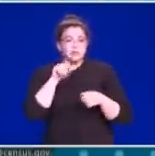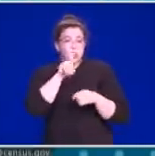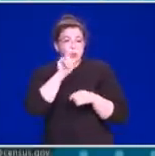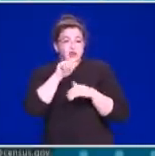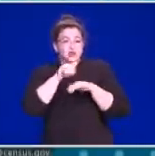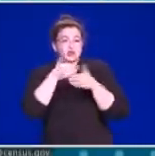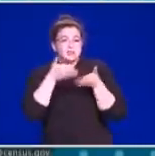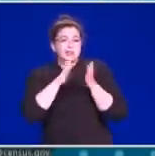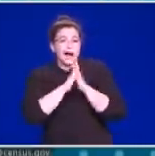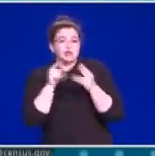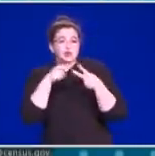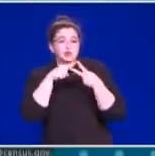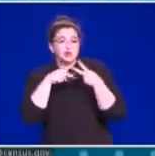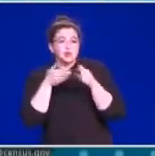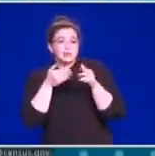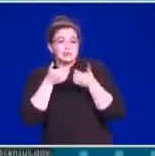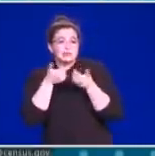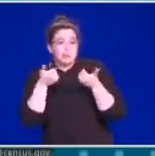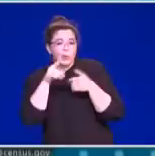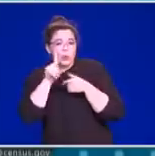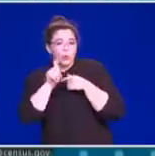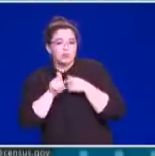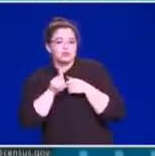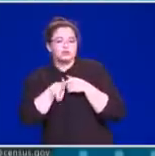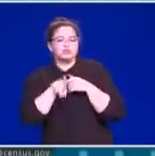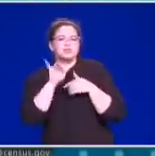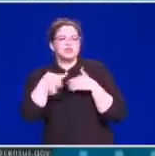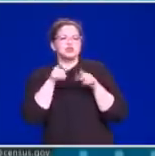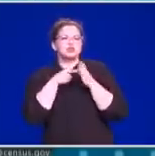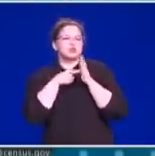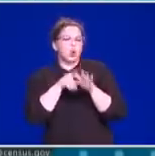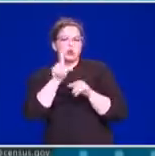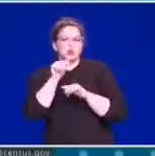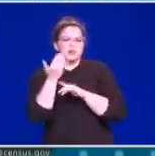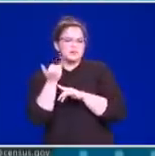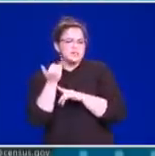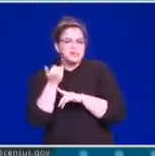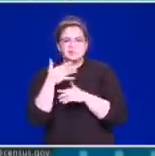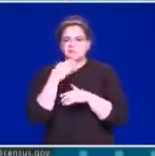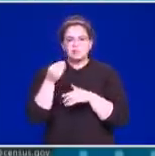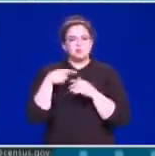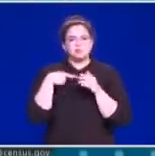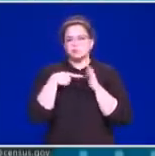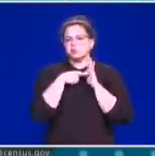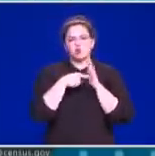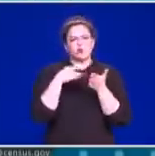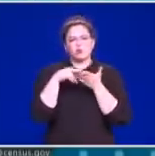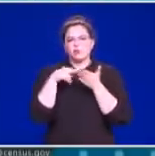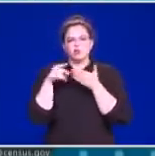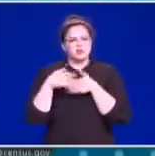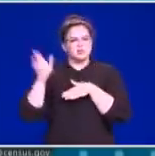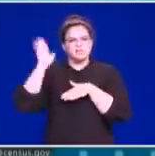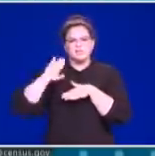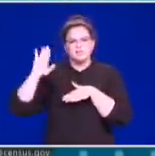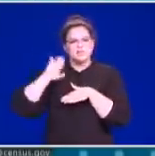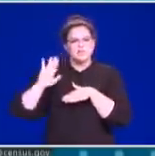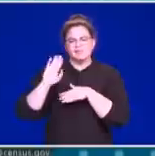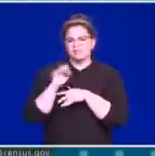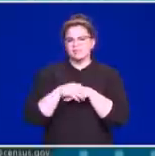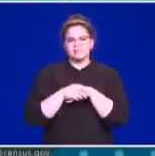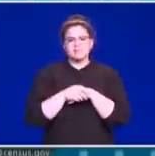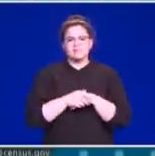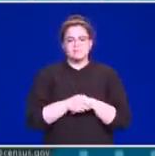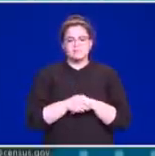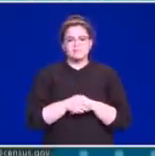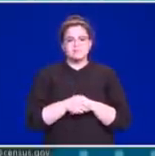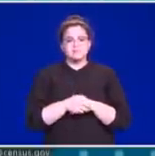format. This was shown in our 2015 research in the National Content Test, as well as research over the last several decades about the impacts of separate